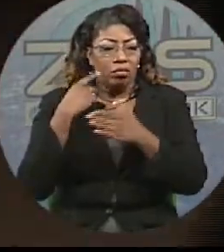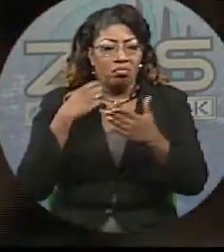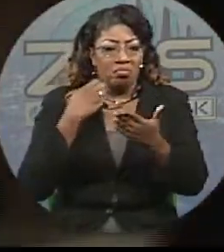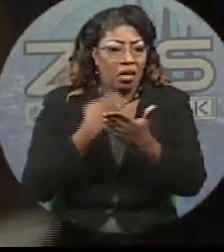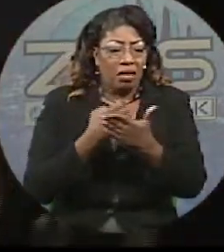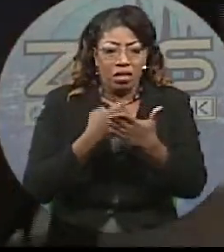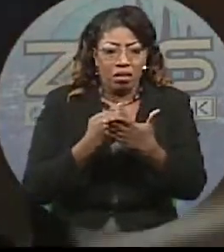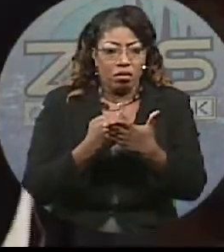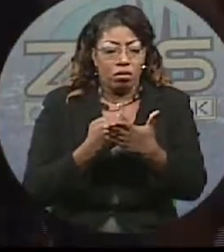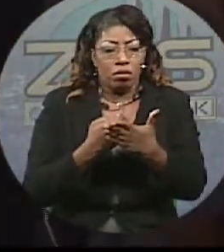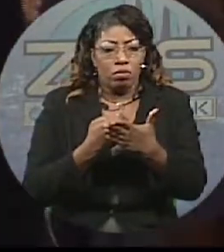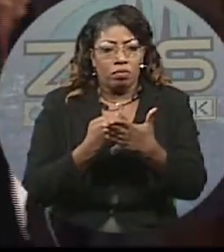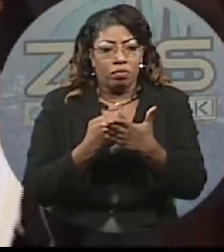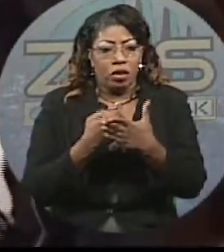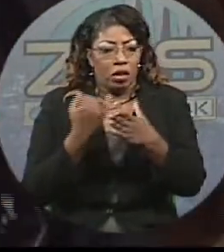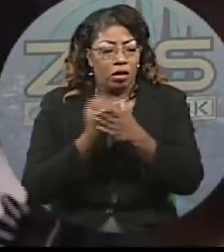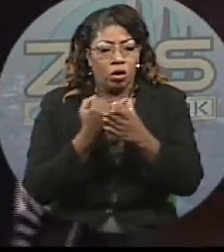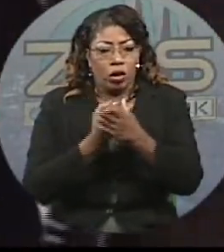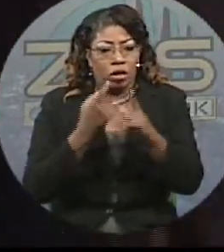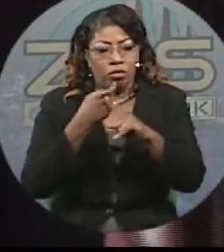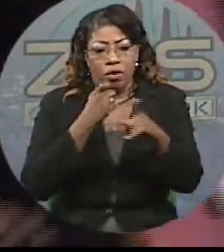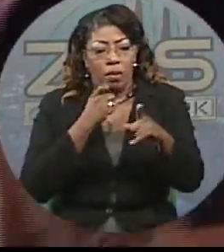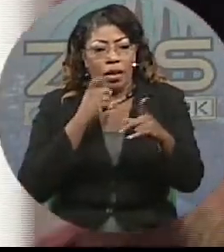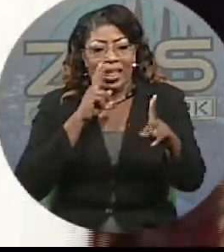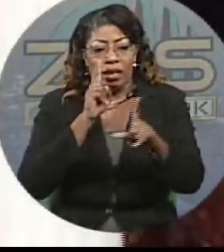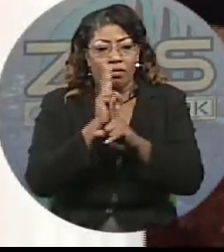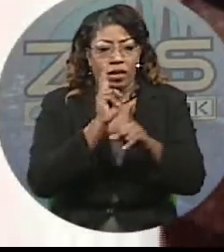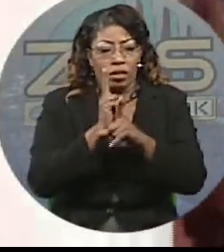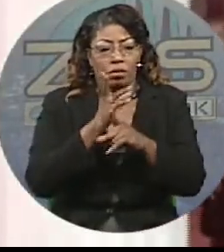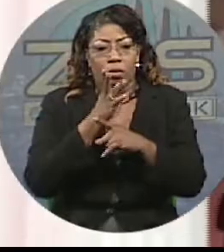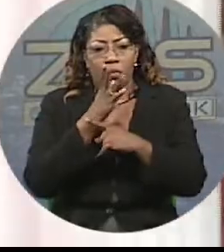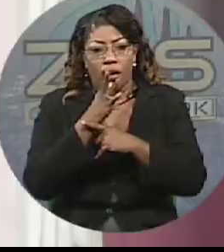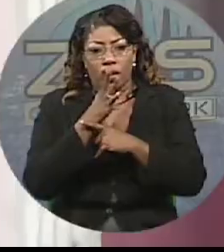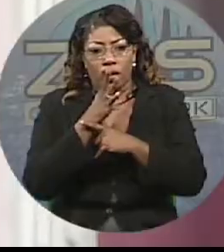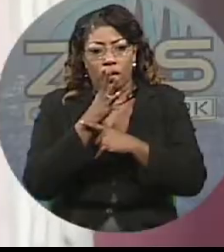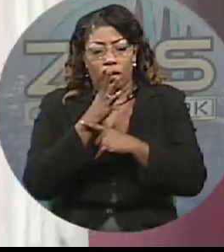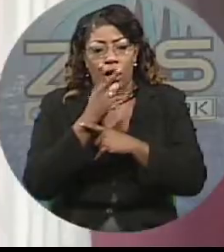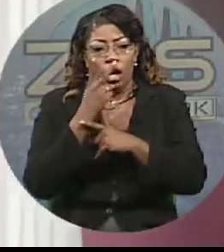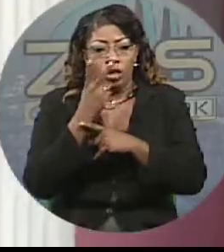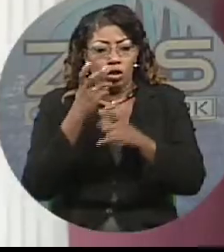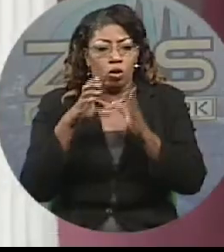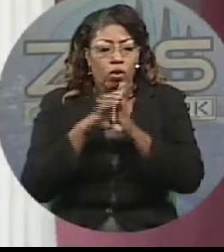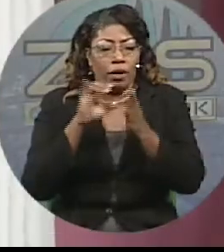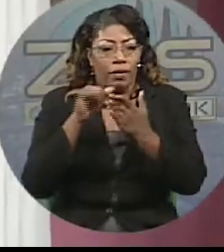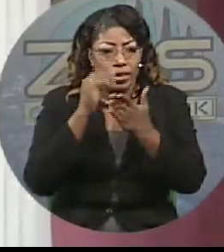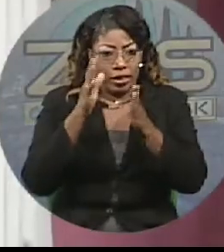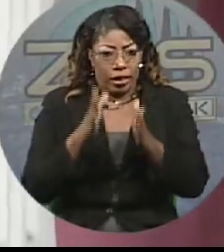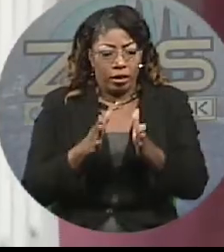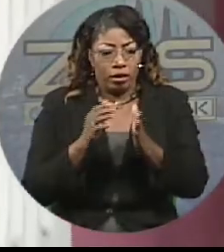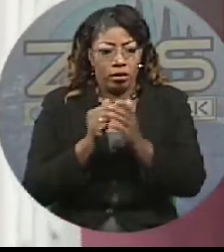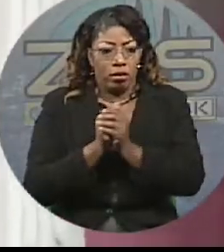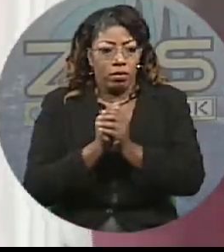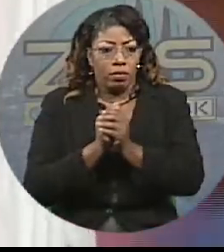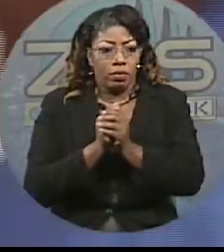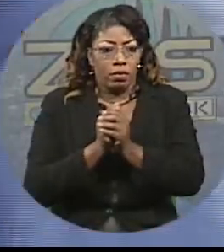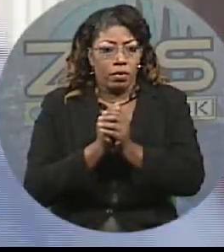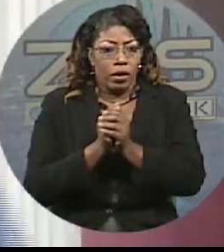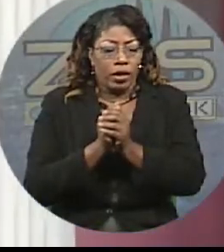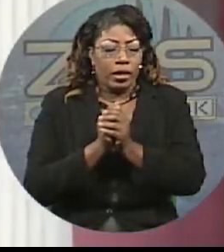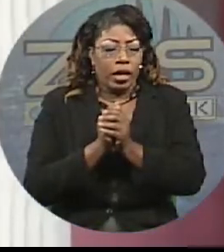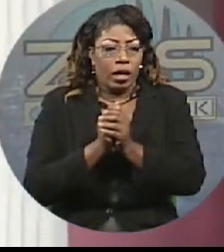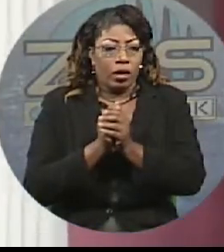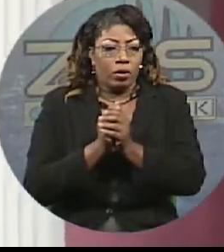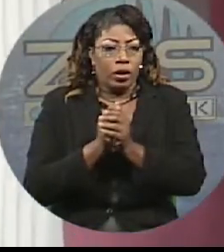prosecution witnesses, including the victim's mother and two crime scene investigators. 17-year-old Enrico Major was brutally stabbed to death near the